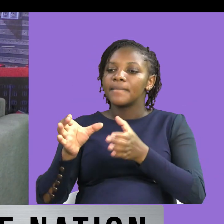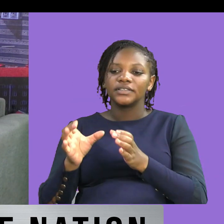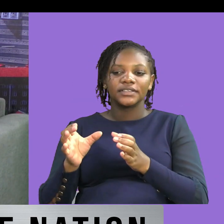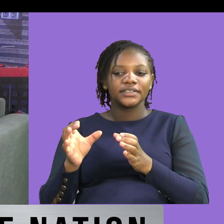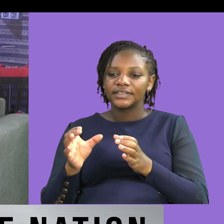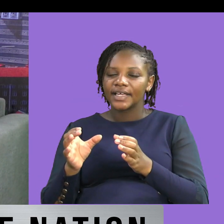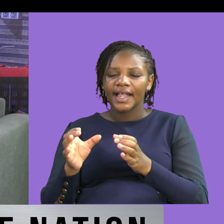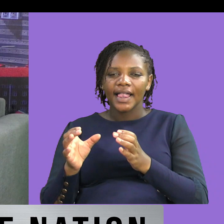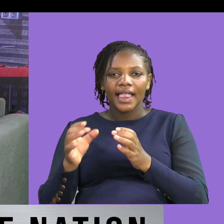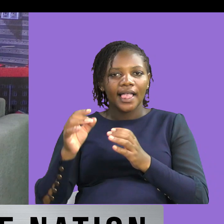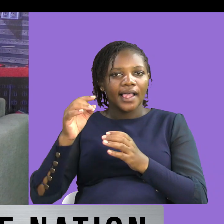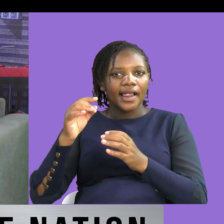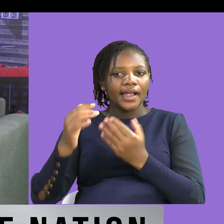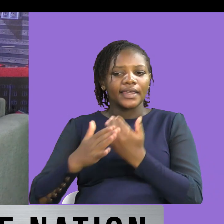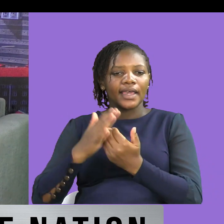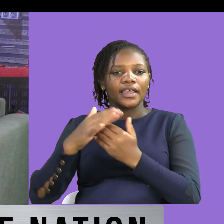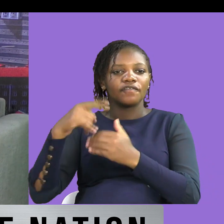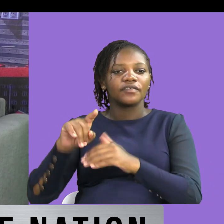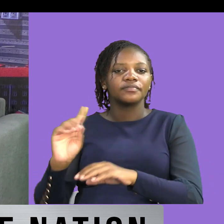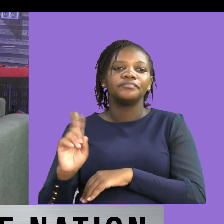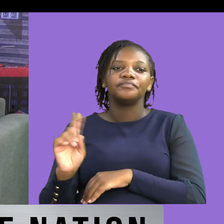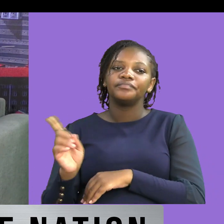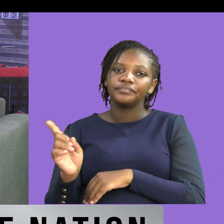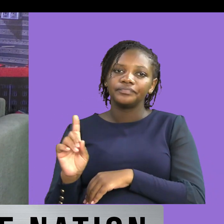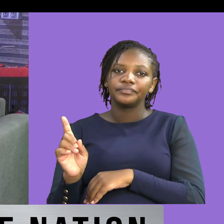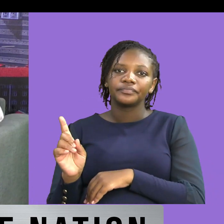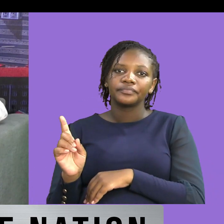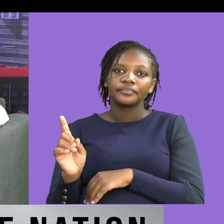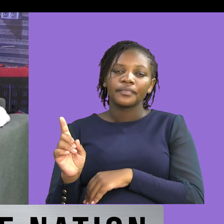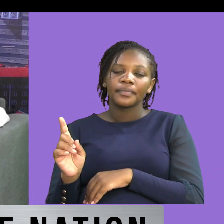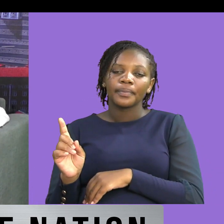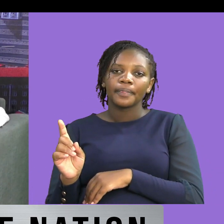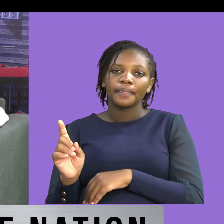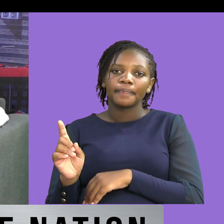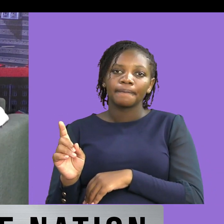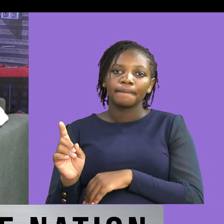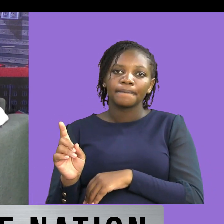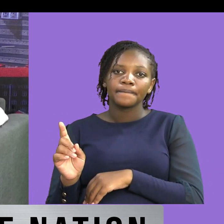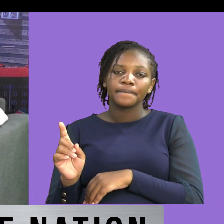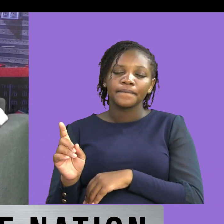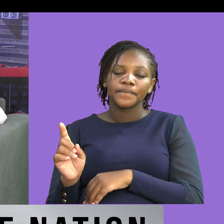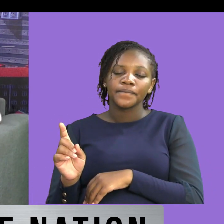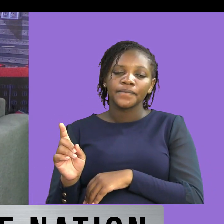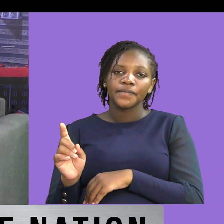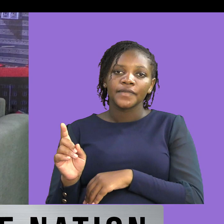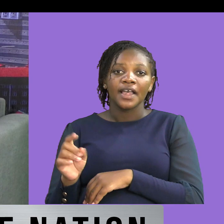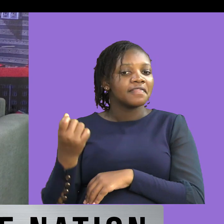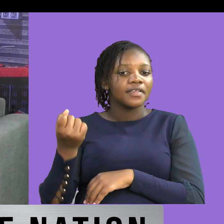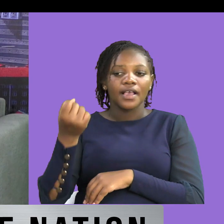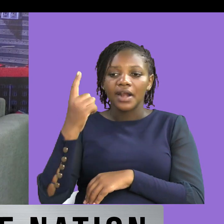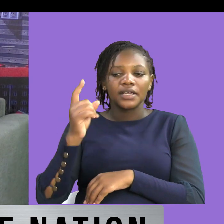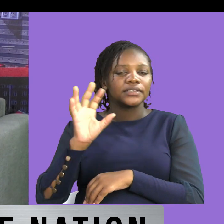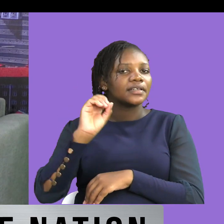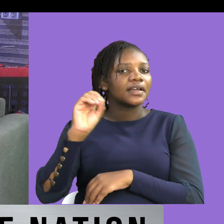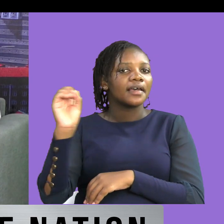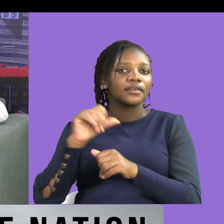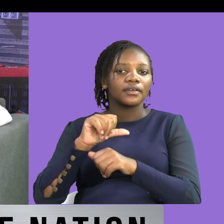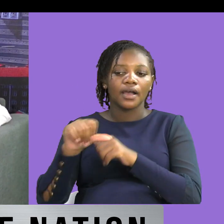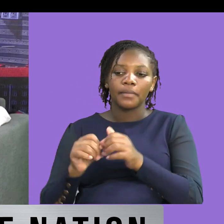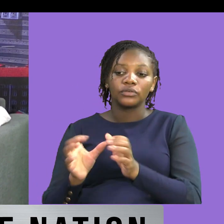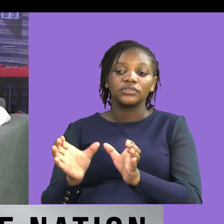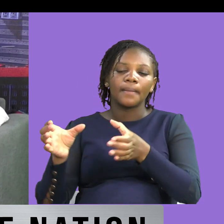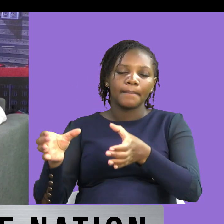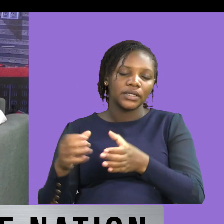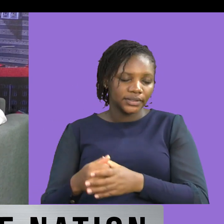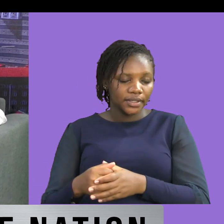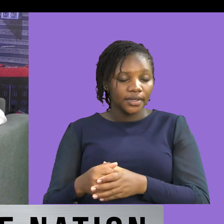themselves critically. They are not allowing themselves to understand what needs to be done for a party to become a real party. In